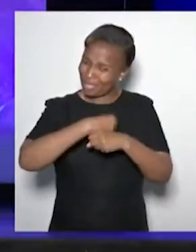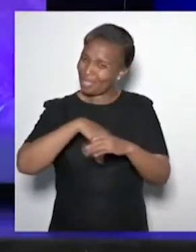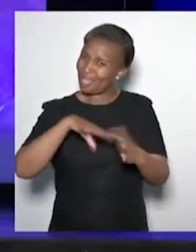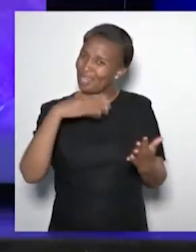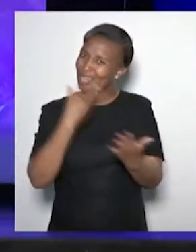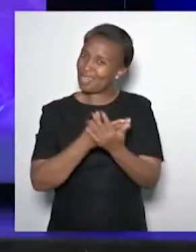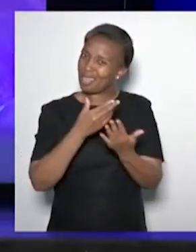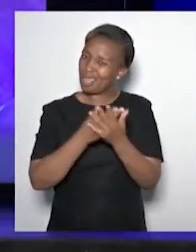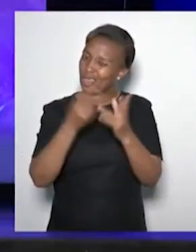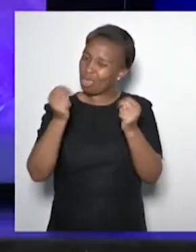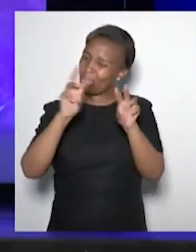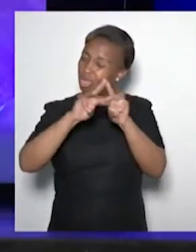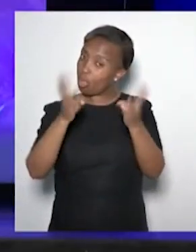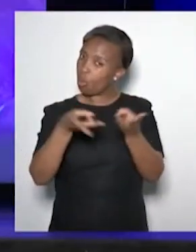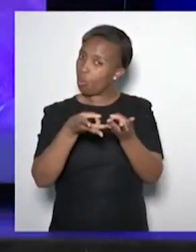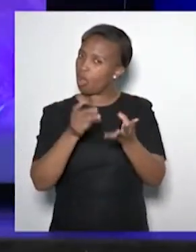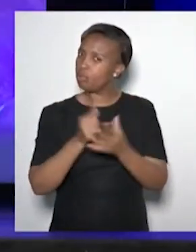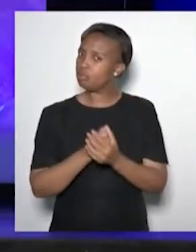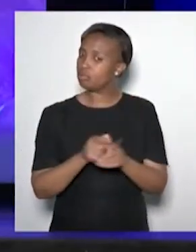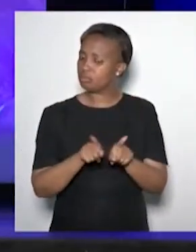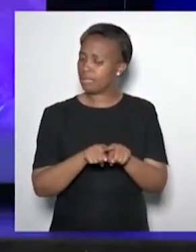new world